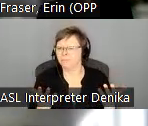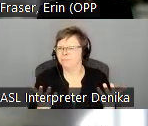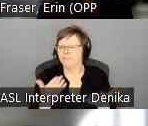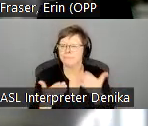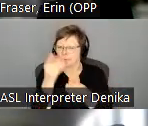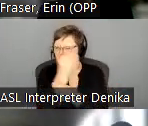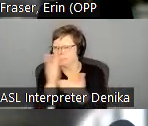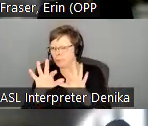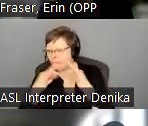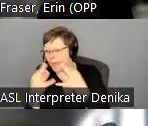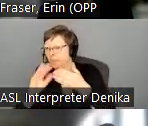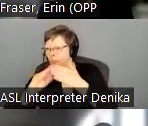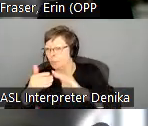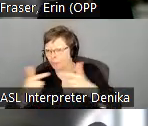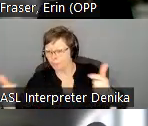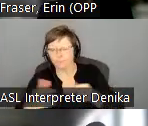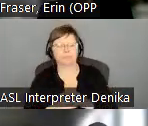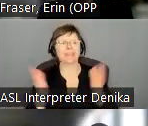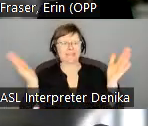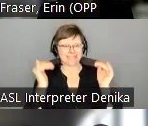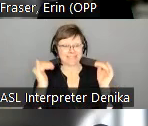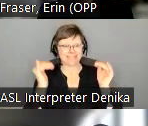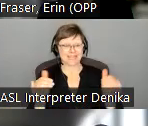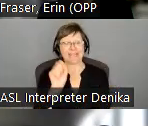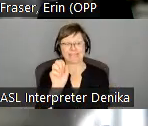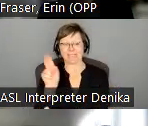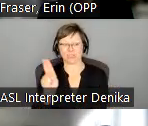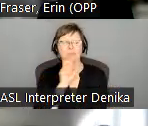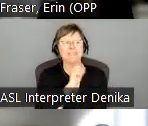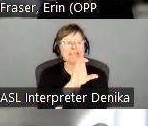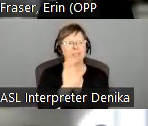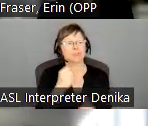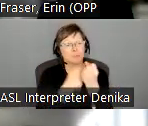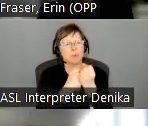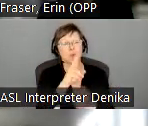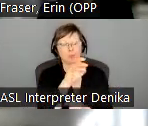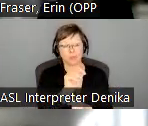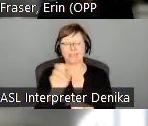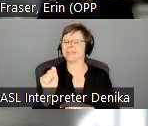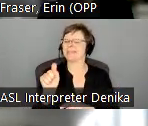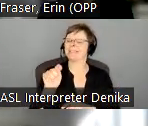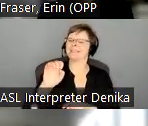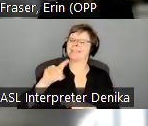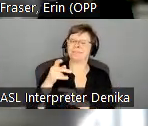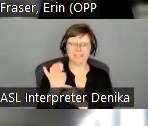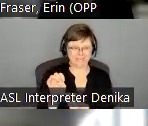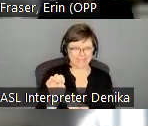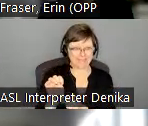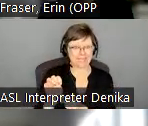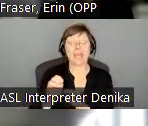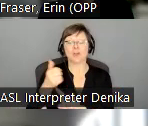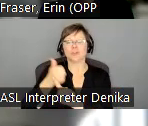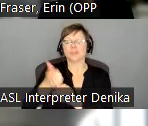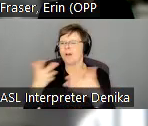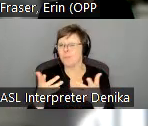communities. The second unit is the senior support unit, and Stephanie Senecal, she's a OPP civilian that manages